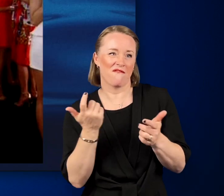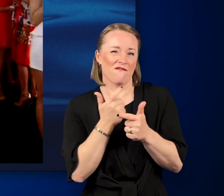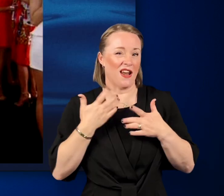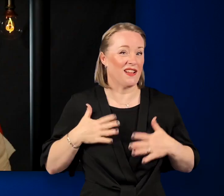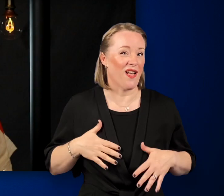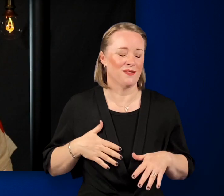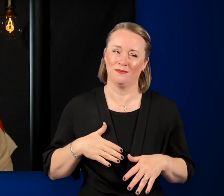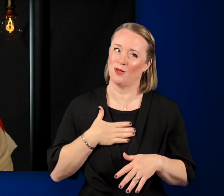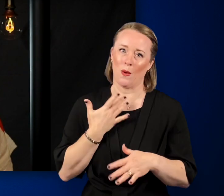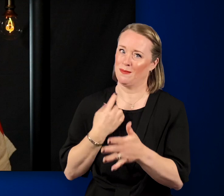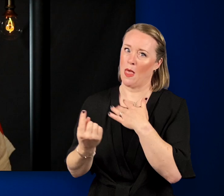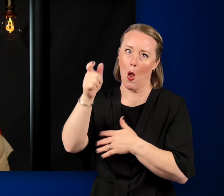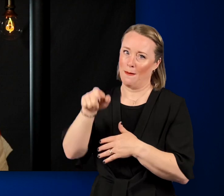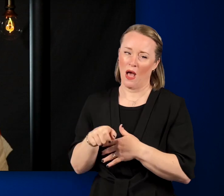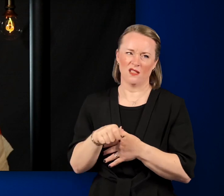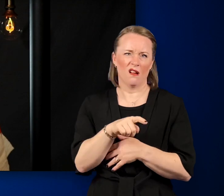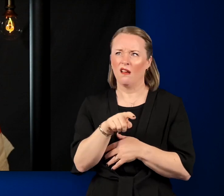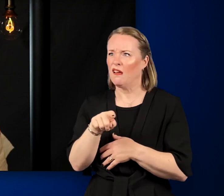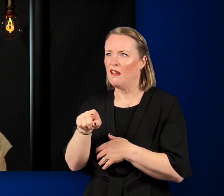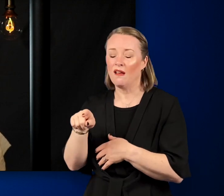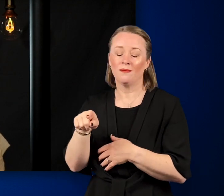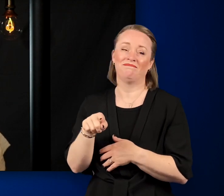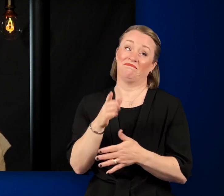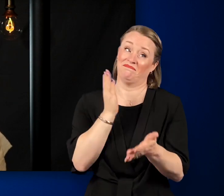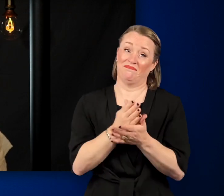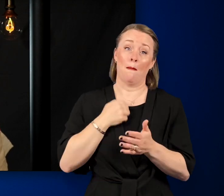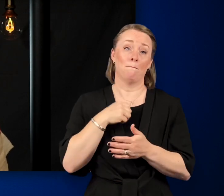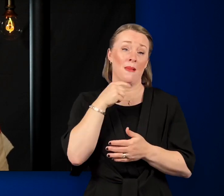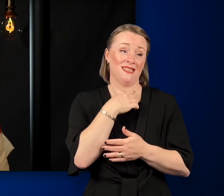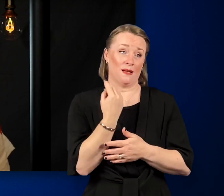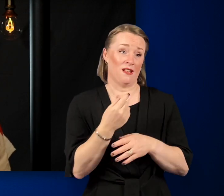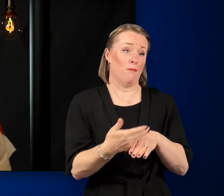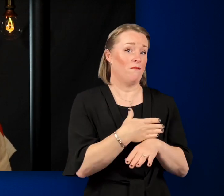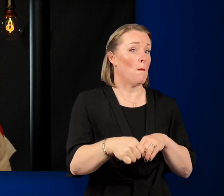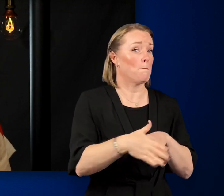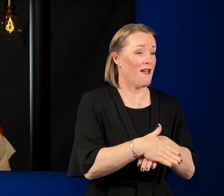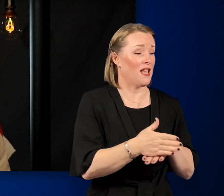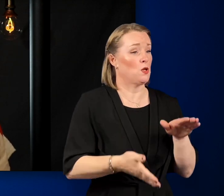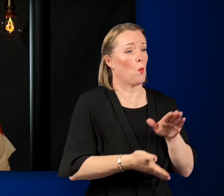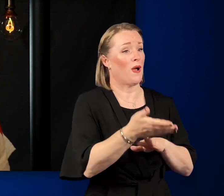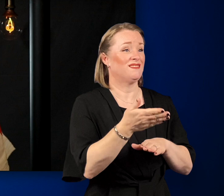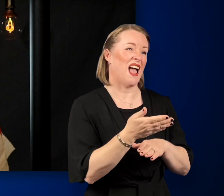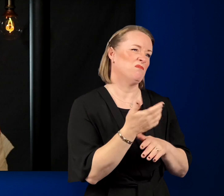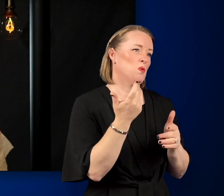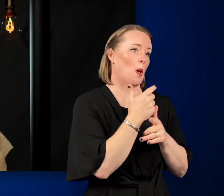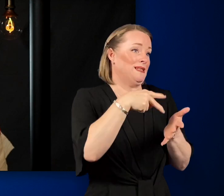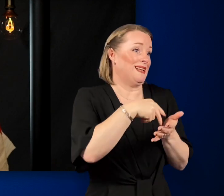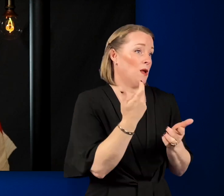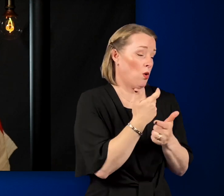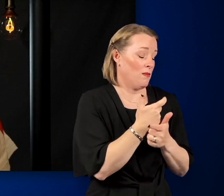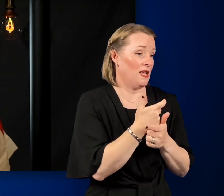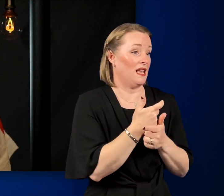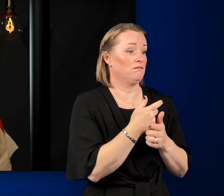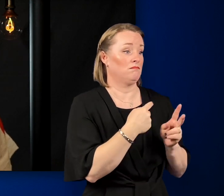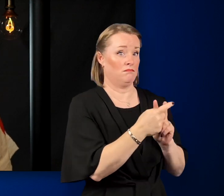come as the only two people. When my youngest son was on his stag do, he and his brother were the only ones in fancy dress when they went to the